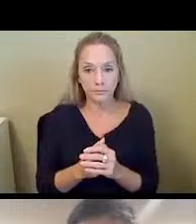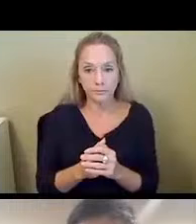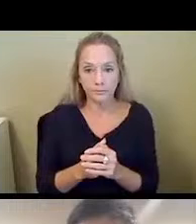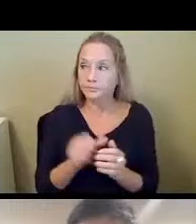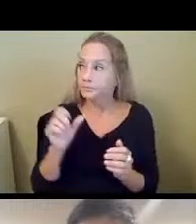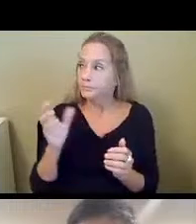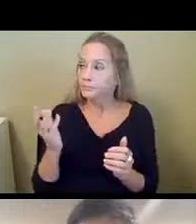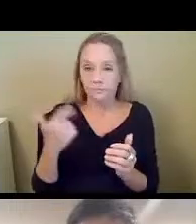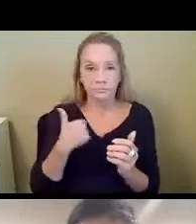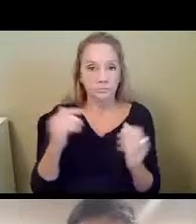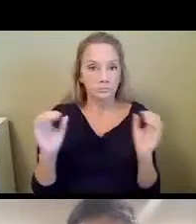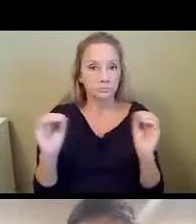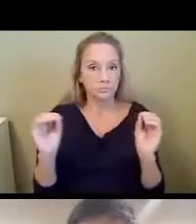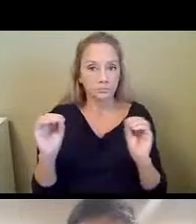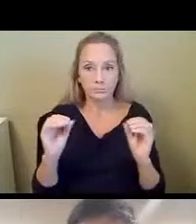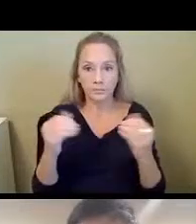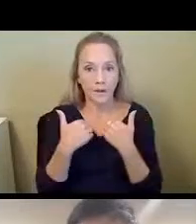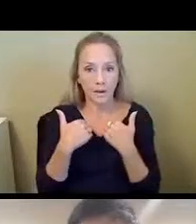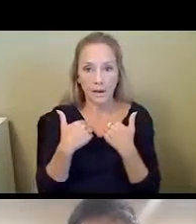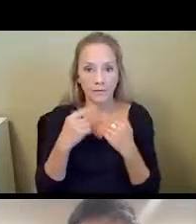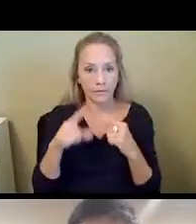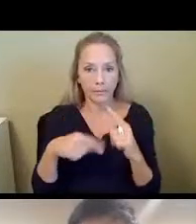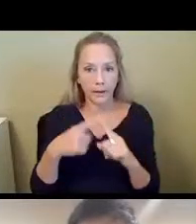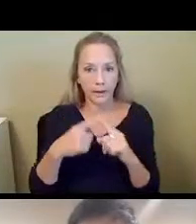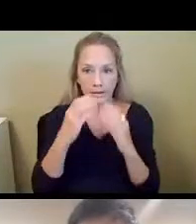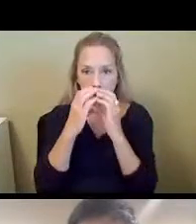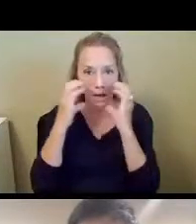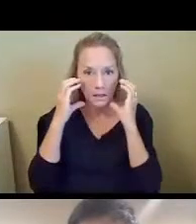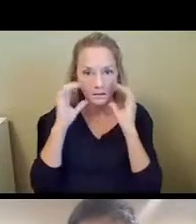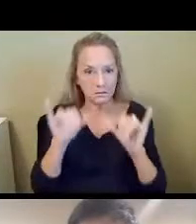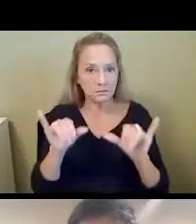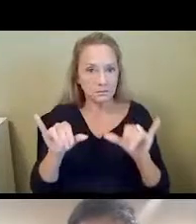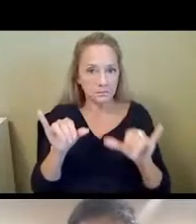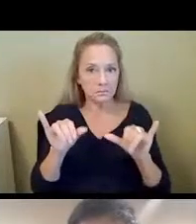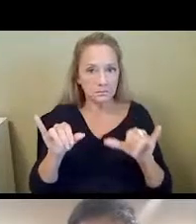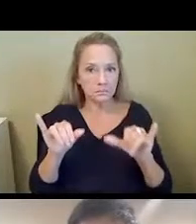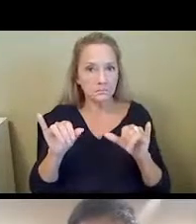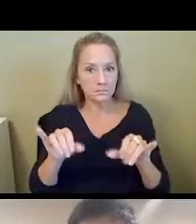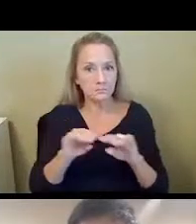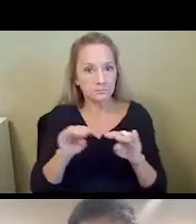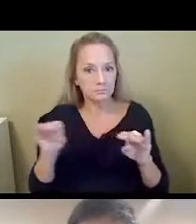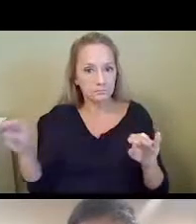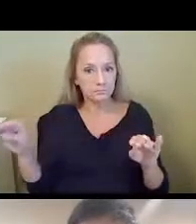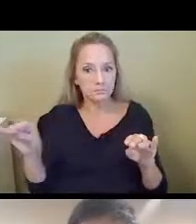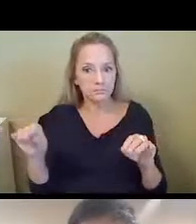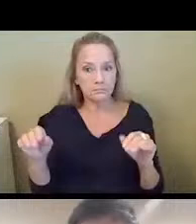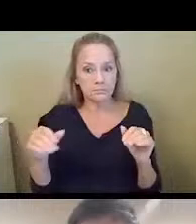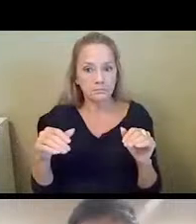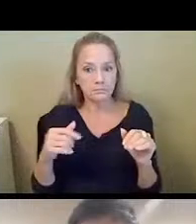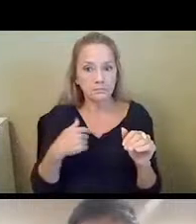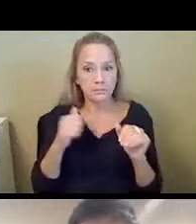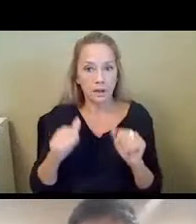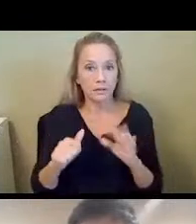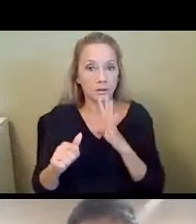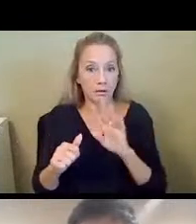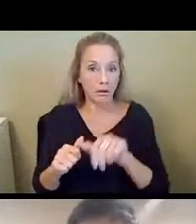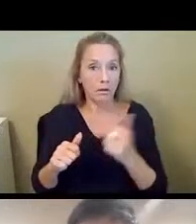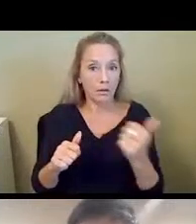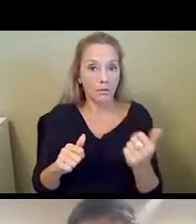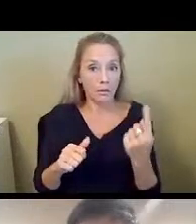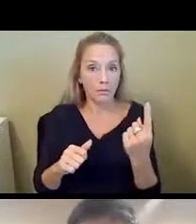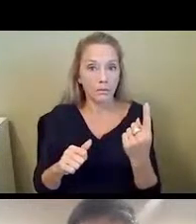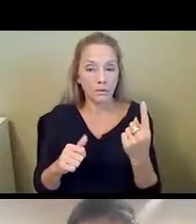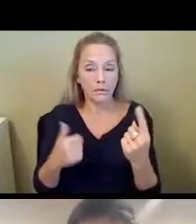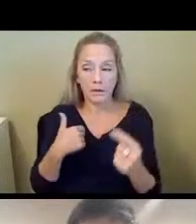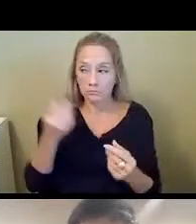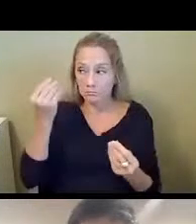Okay, we don't have any on the mask, so pretty much steady stream. I can speak to the other one. I pull up the information I received